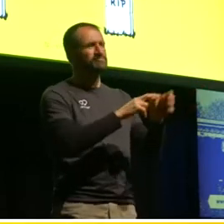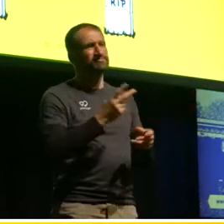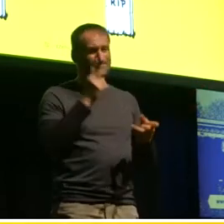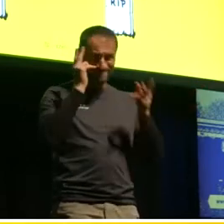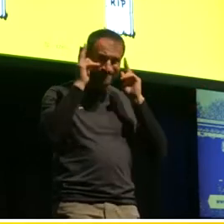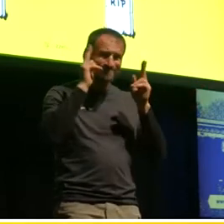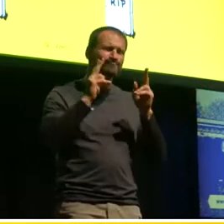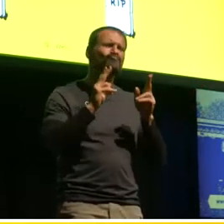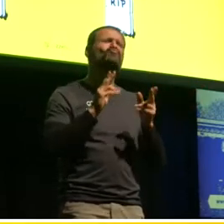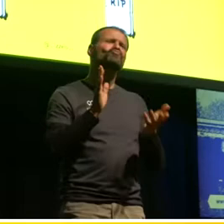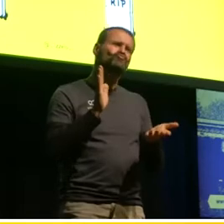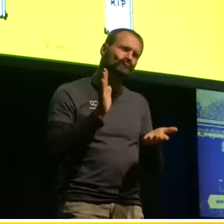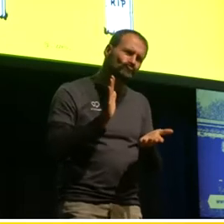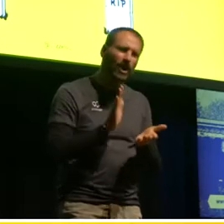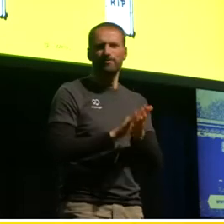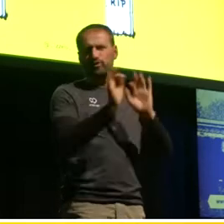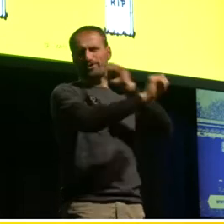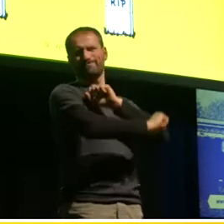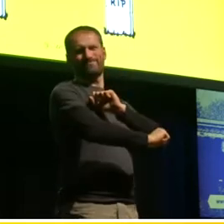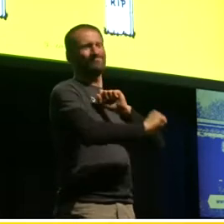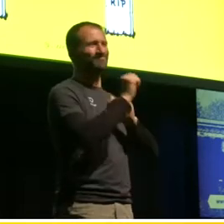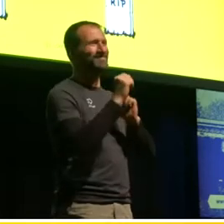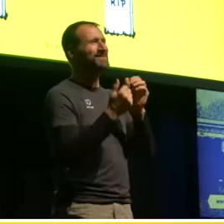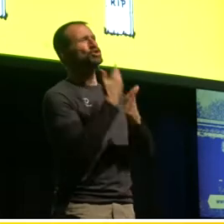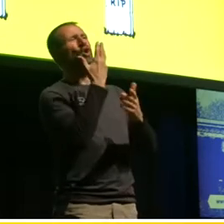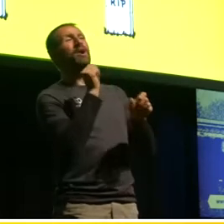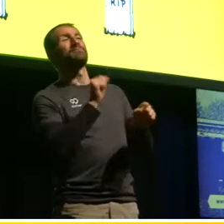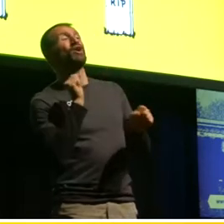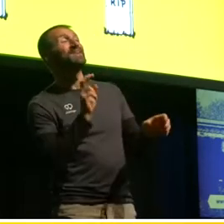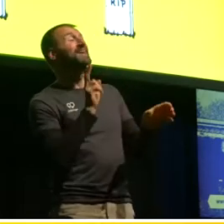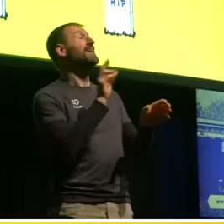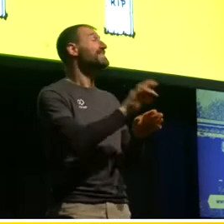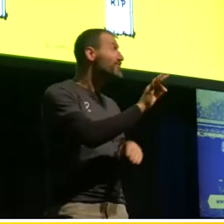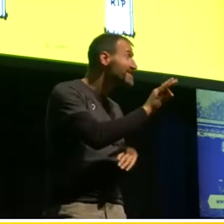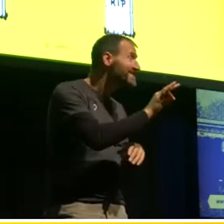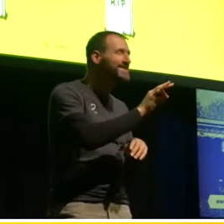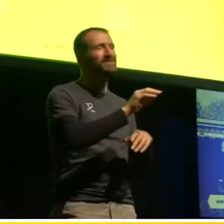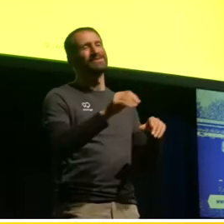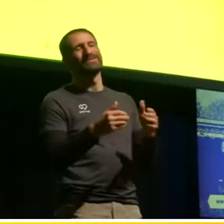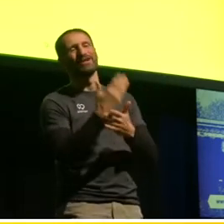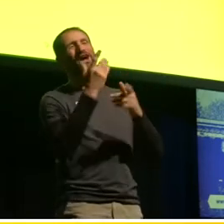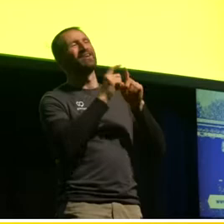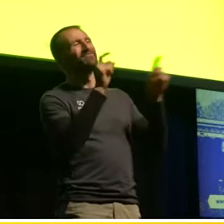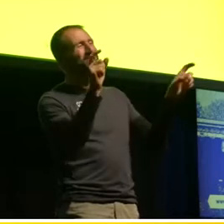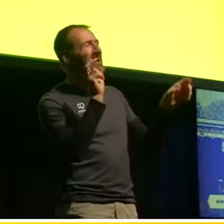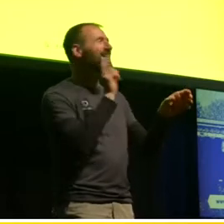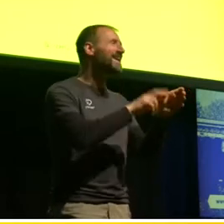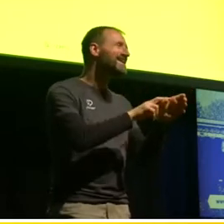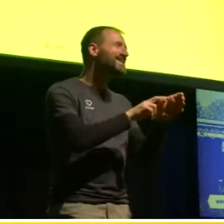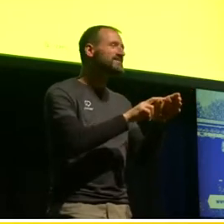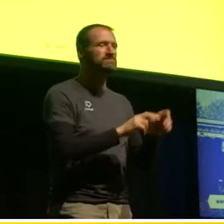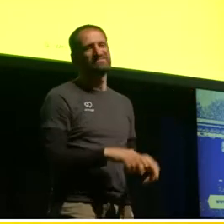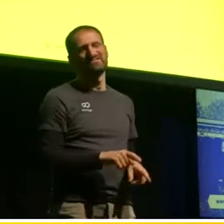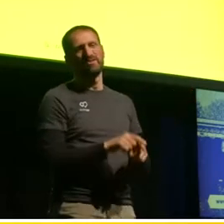new opportunities, but new company, same problem. So I went there and discovered